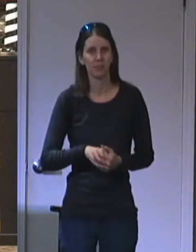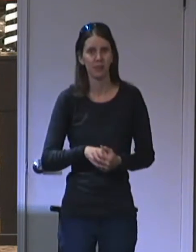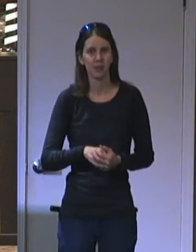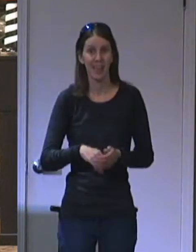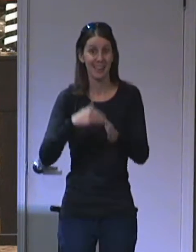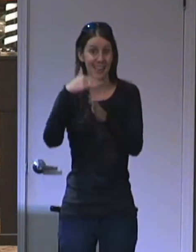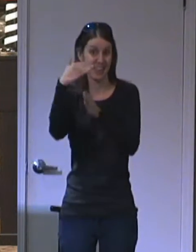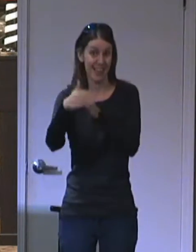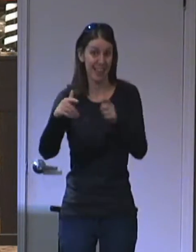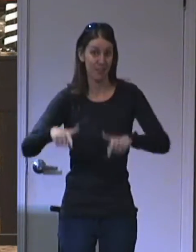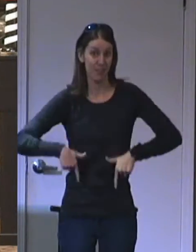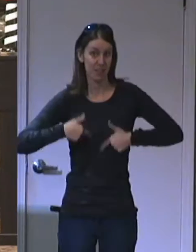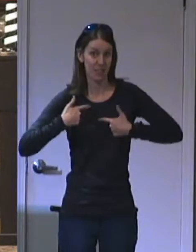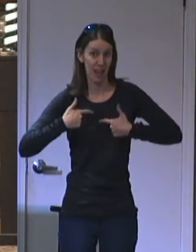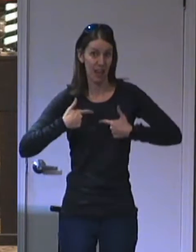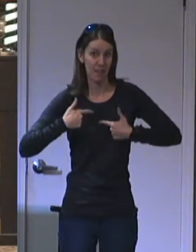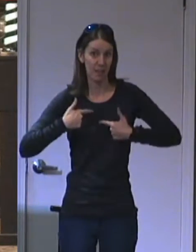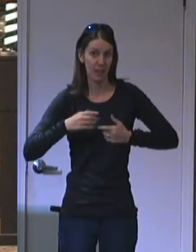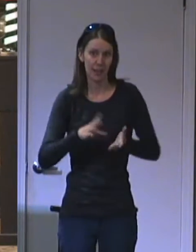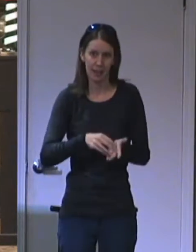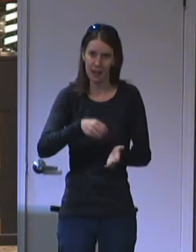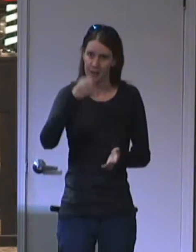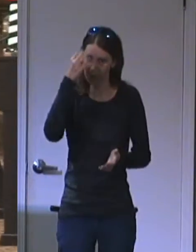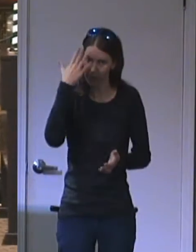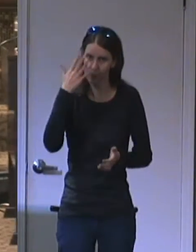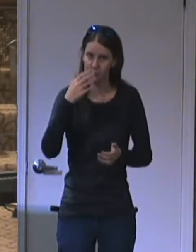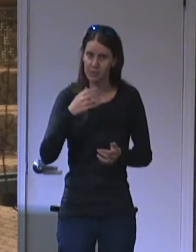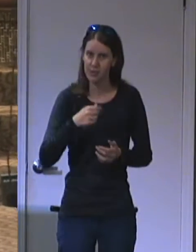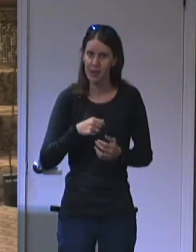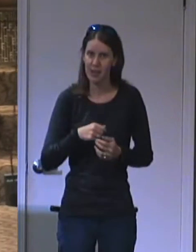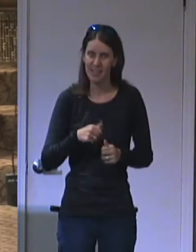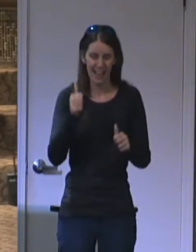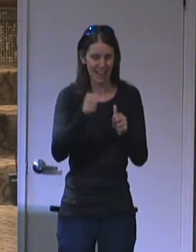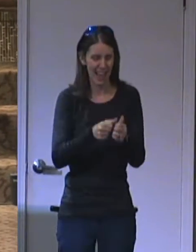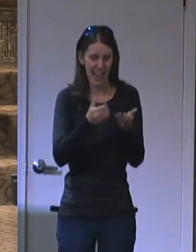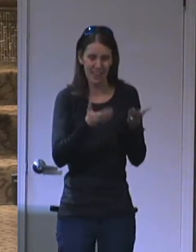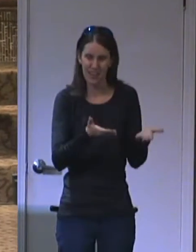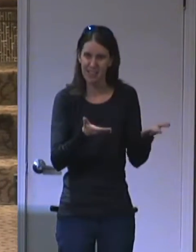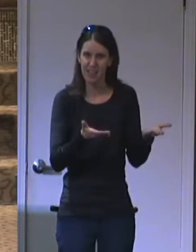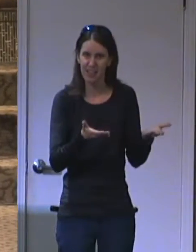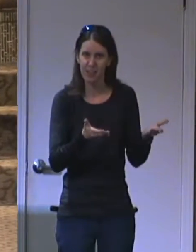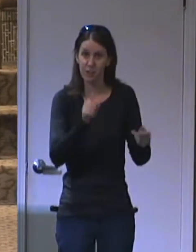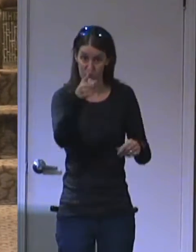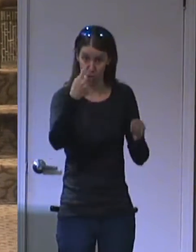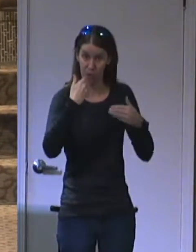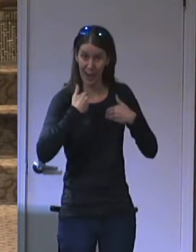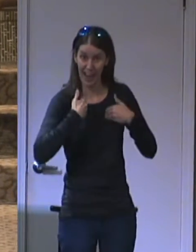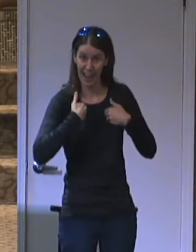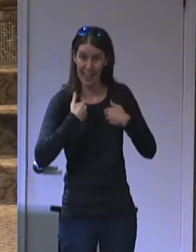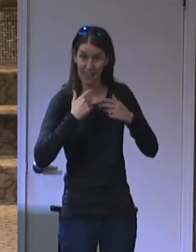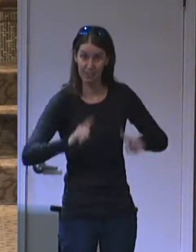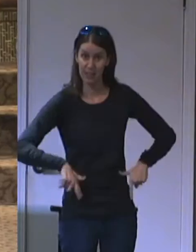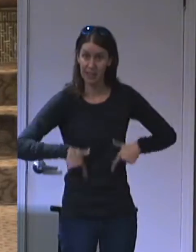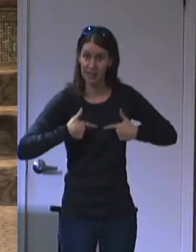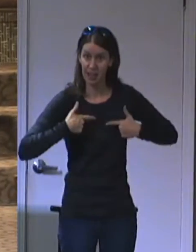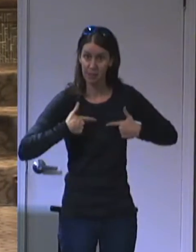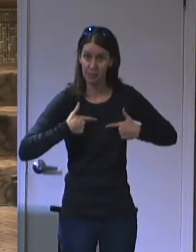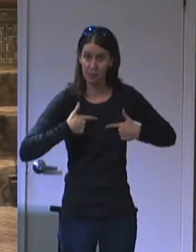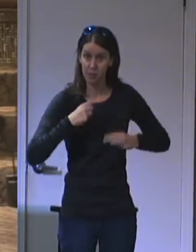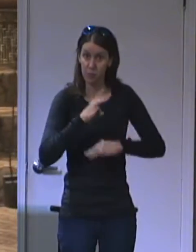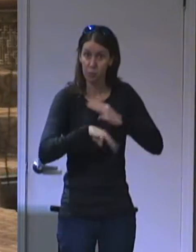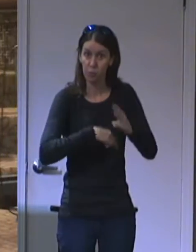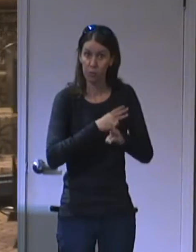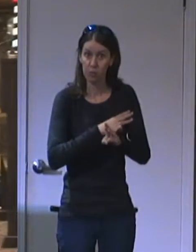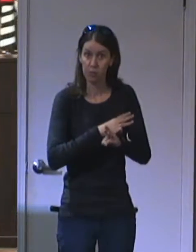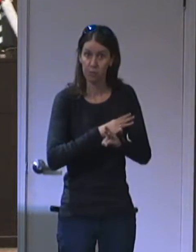And at the end of his life, he comes to the understanding that everything that you can get in this